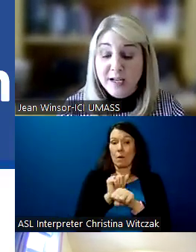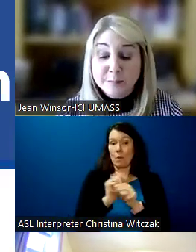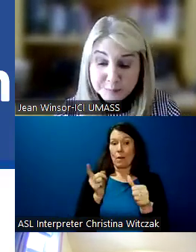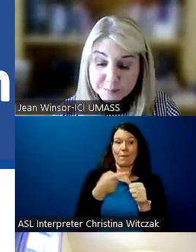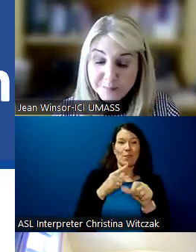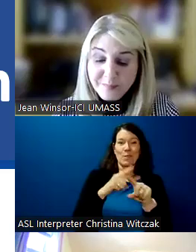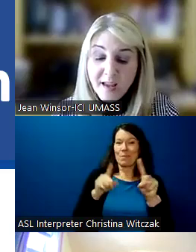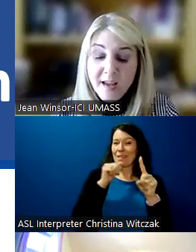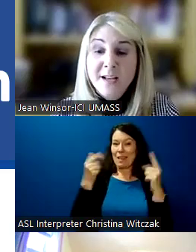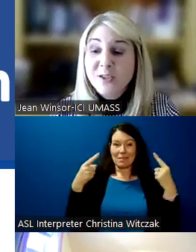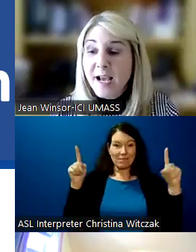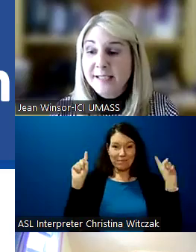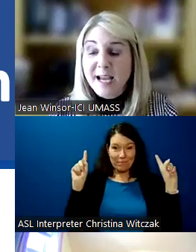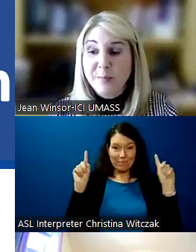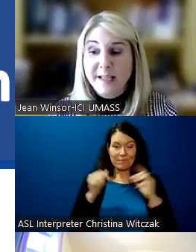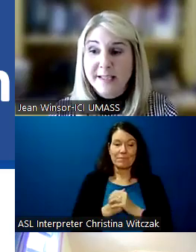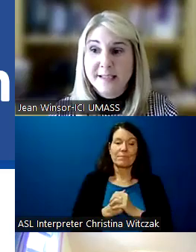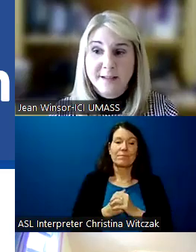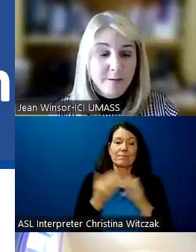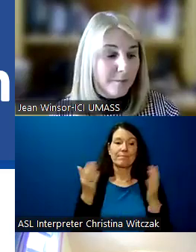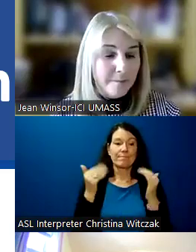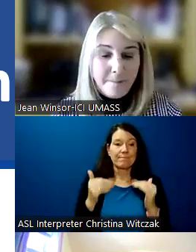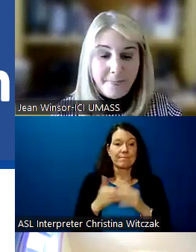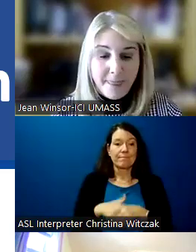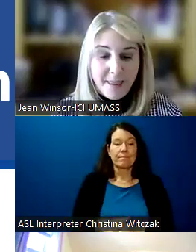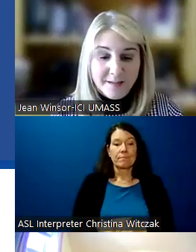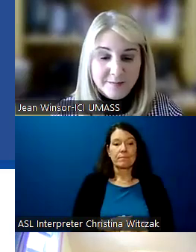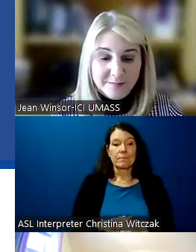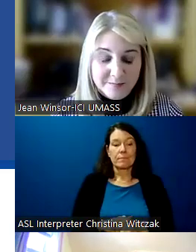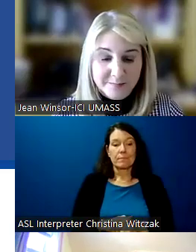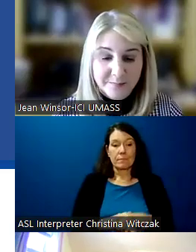reaching it? So next slide, please.